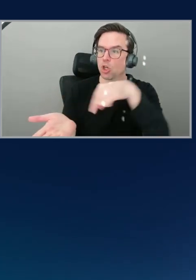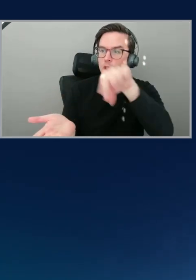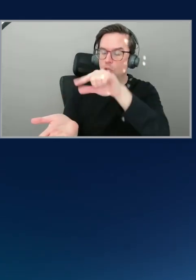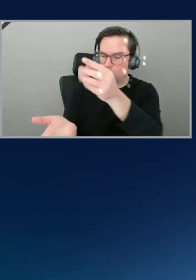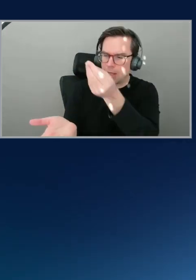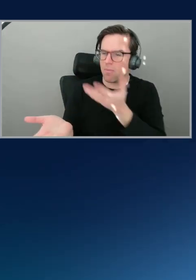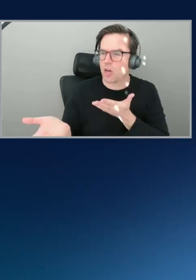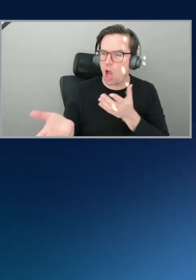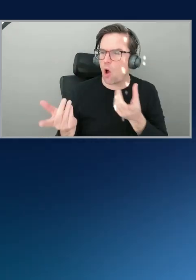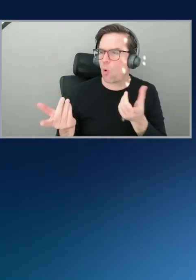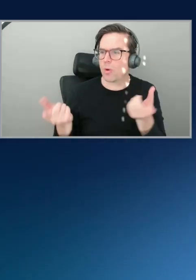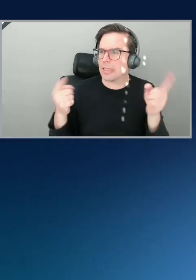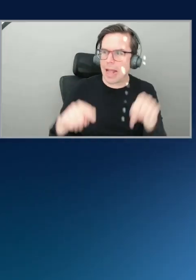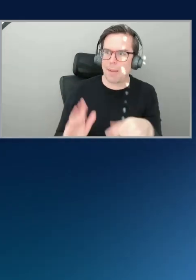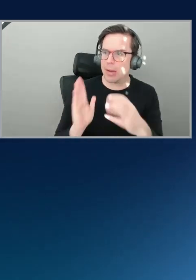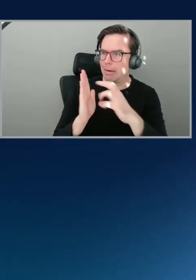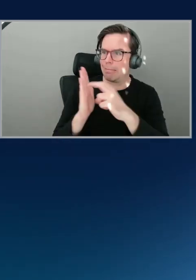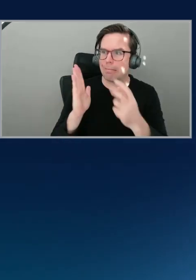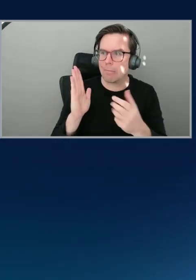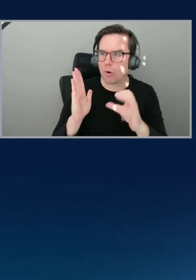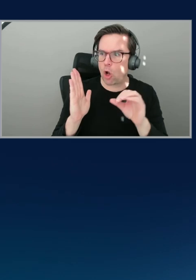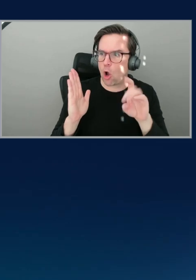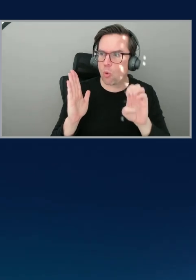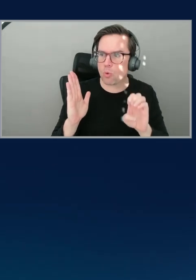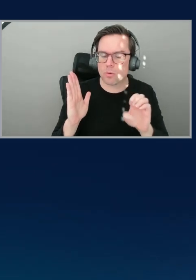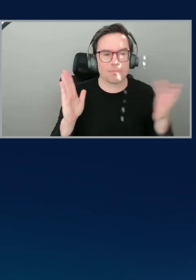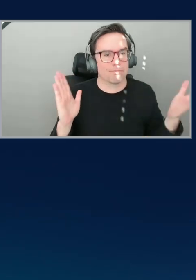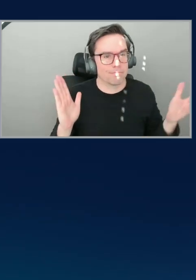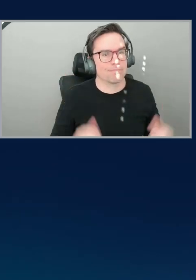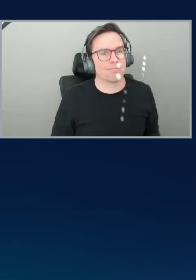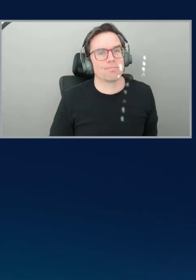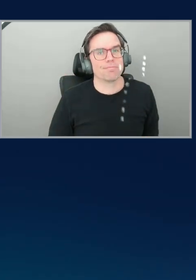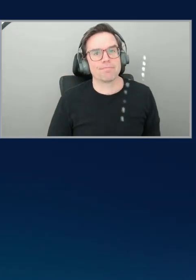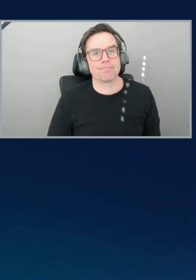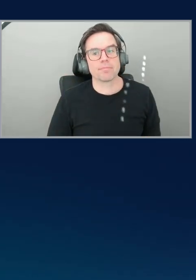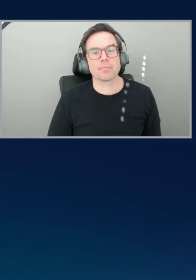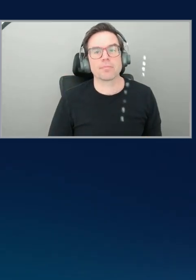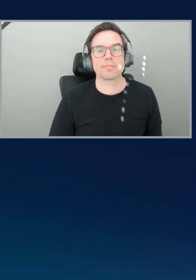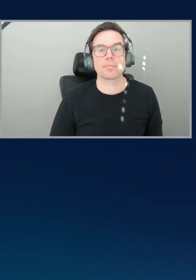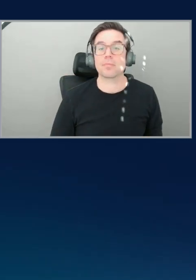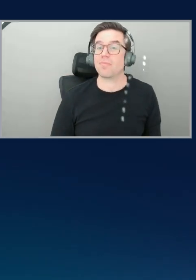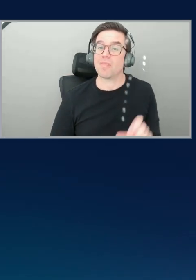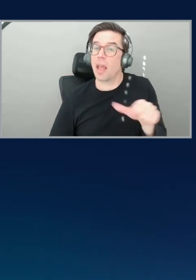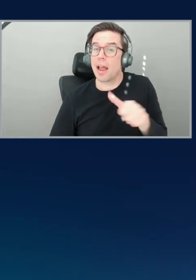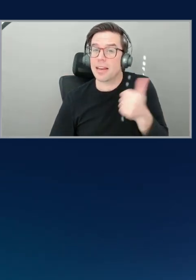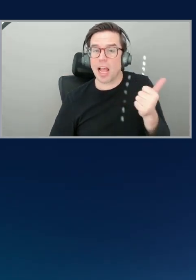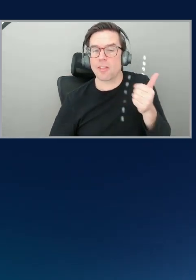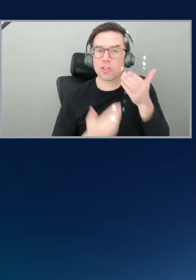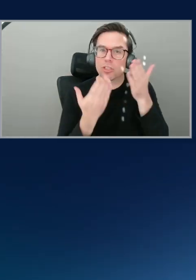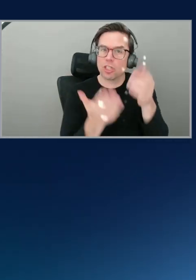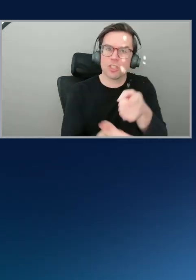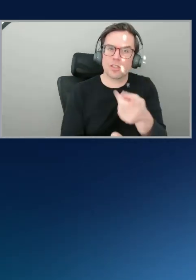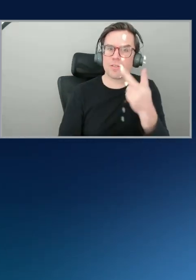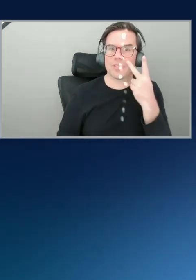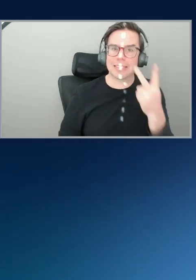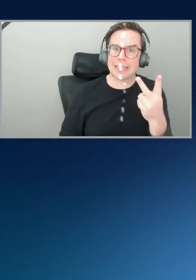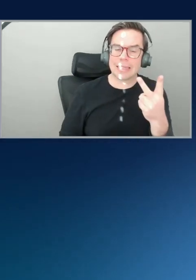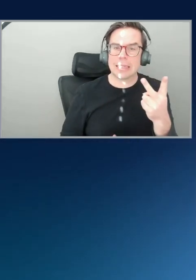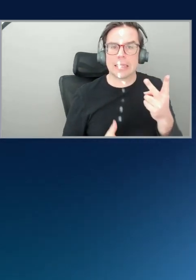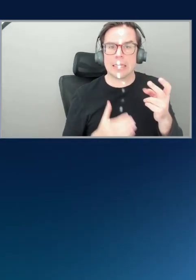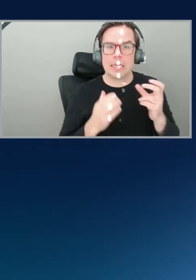Any suggestions around that, that you two have seen customers commonly, once they've run